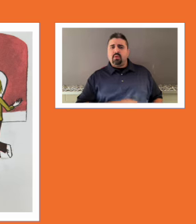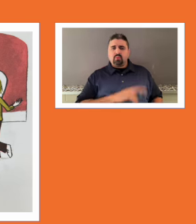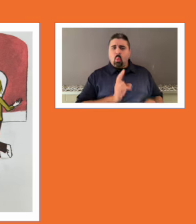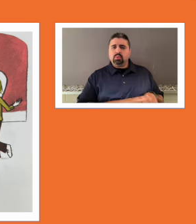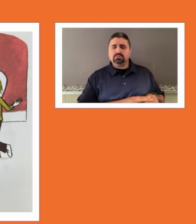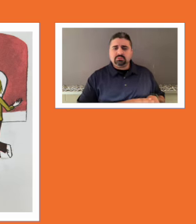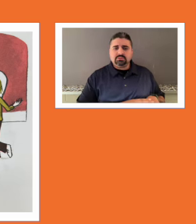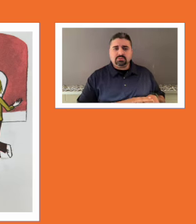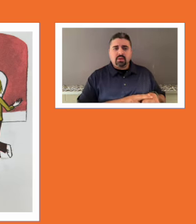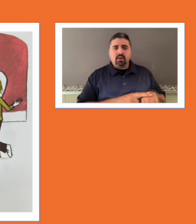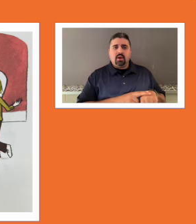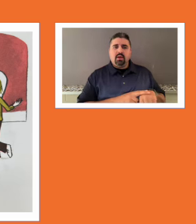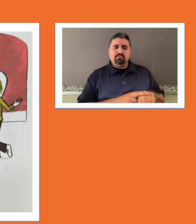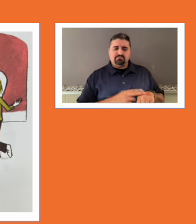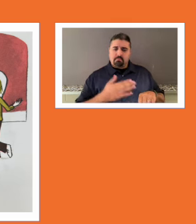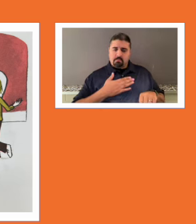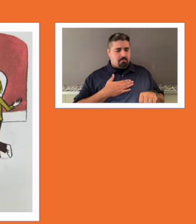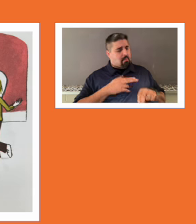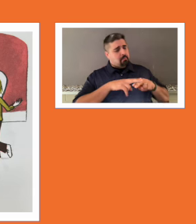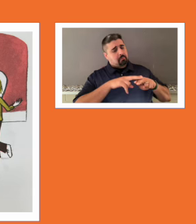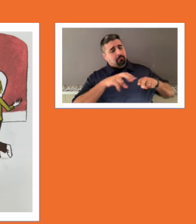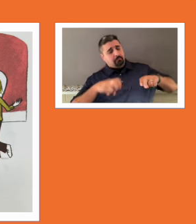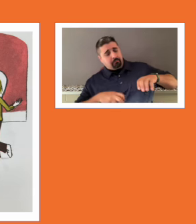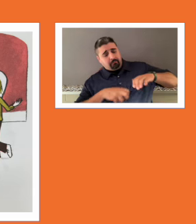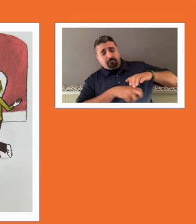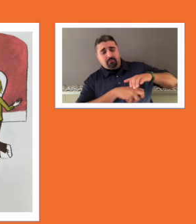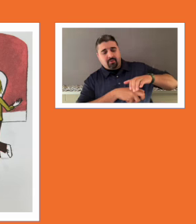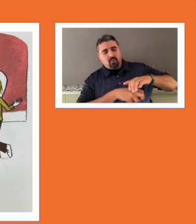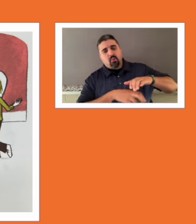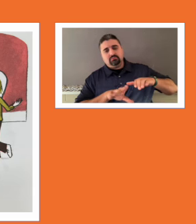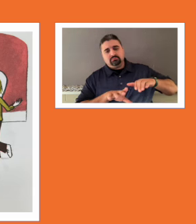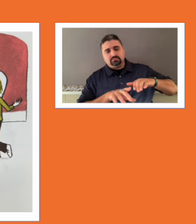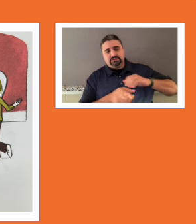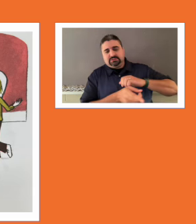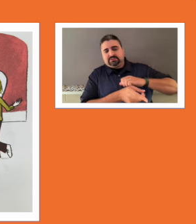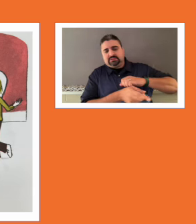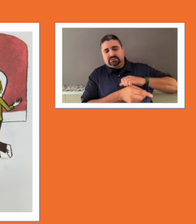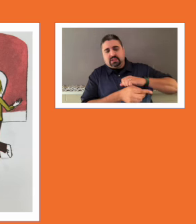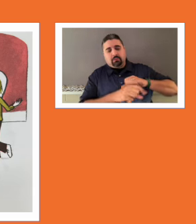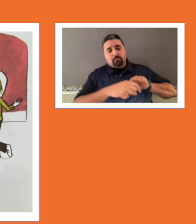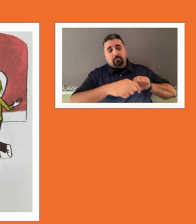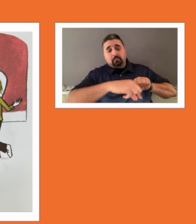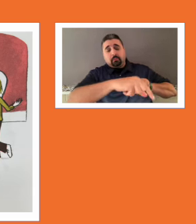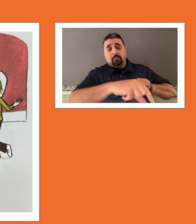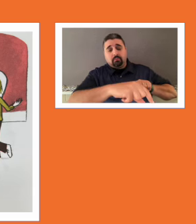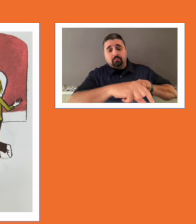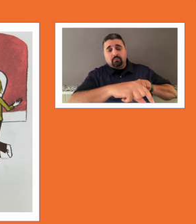Of course, I said. He was under my chair, except for his tail.